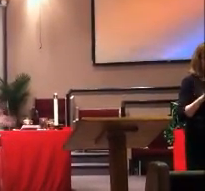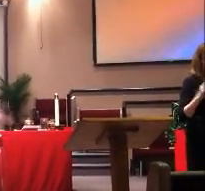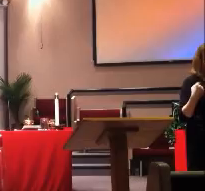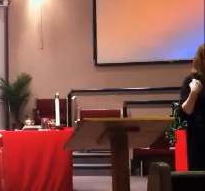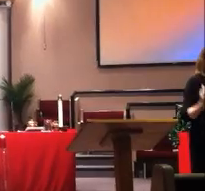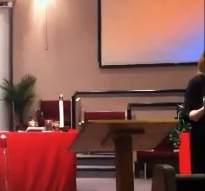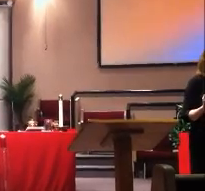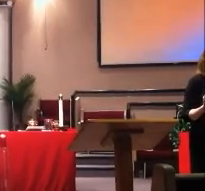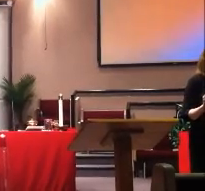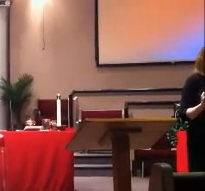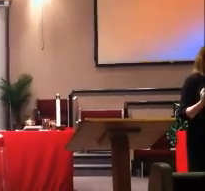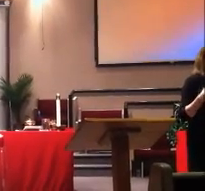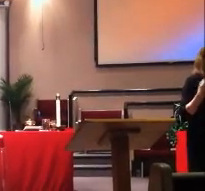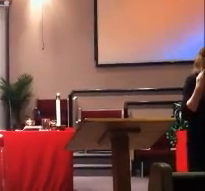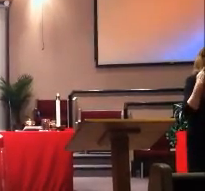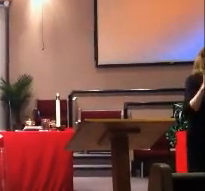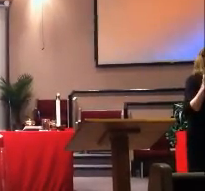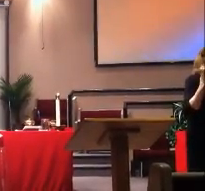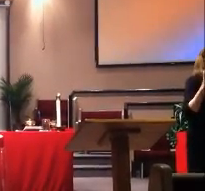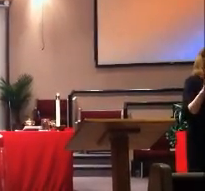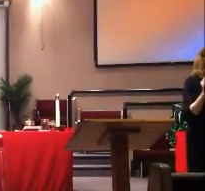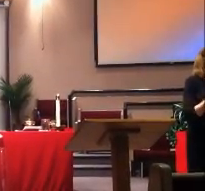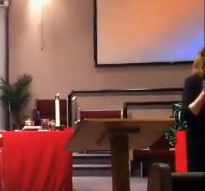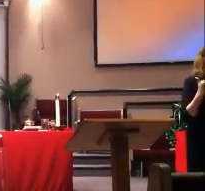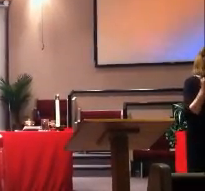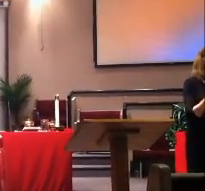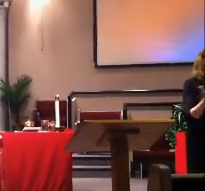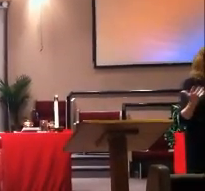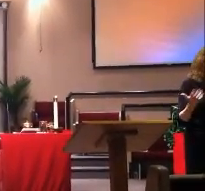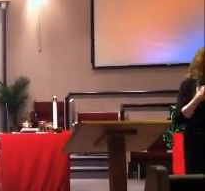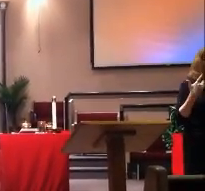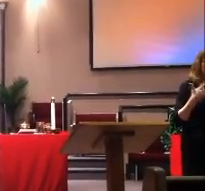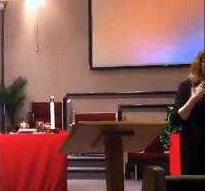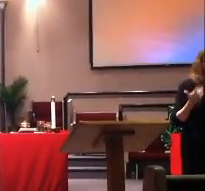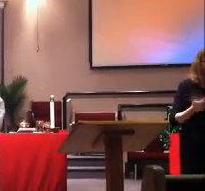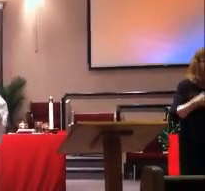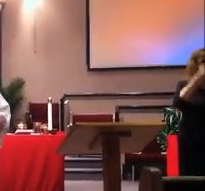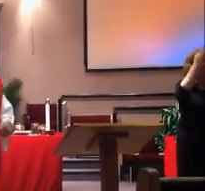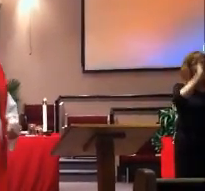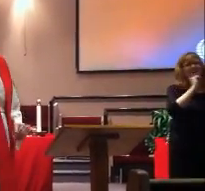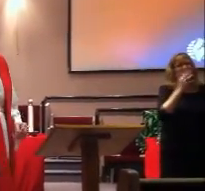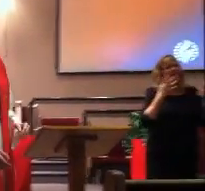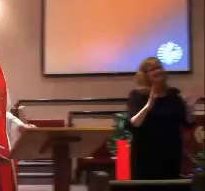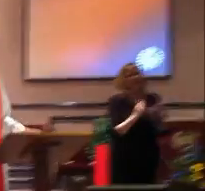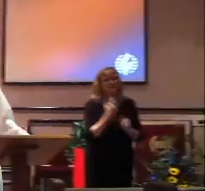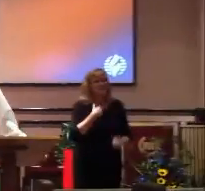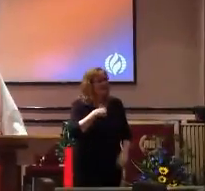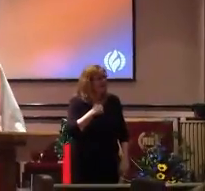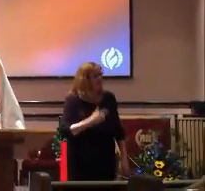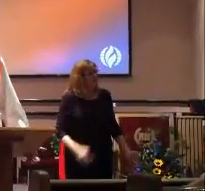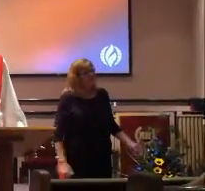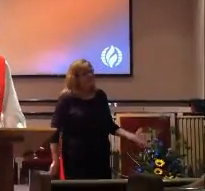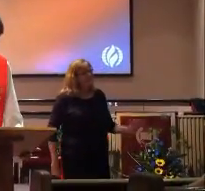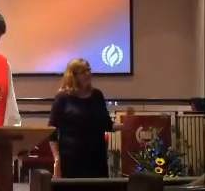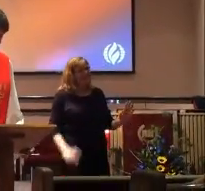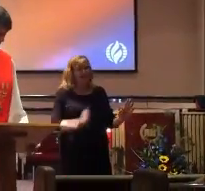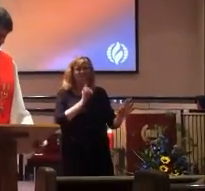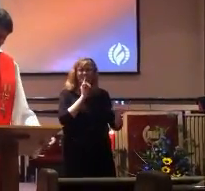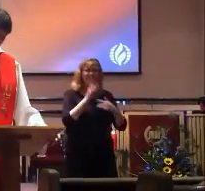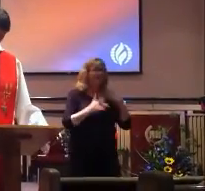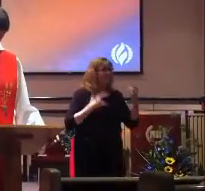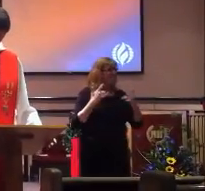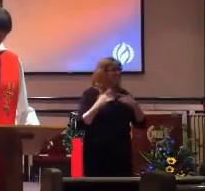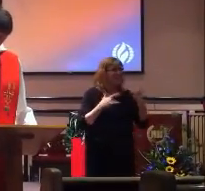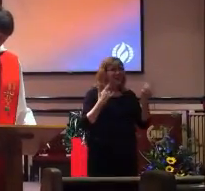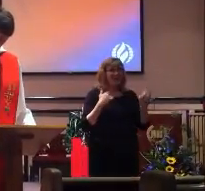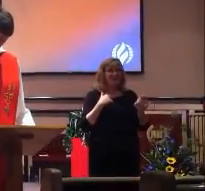I'm excited about what God still has in store for us. Because God's not done with us yet. I'm very excited that